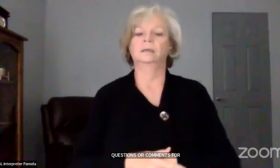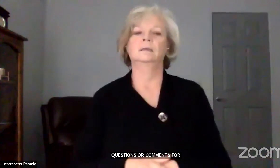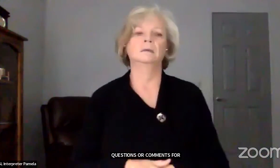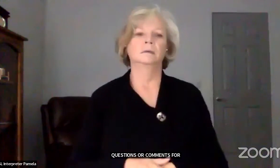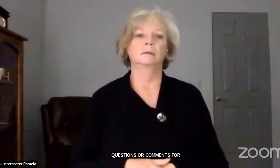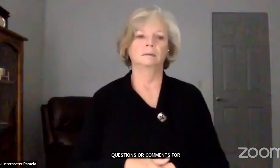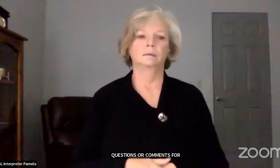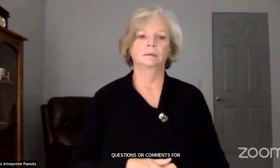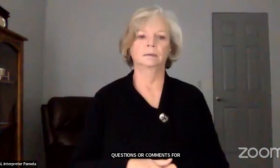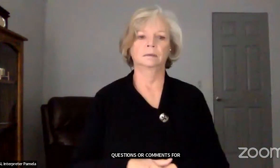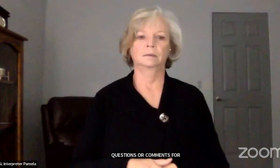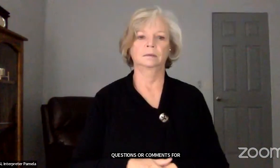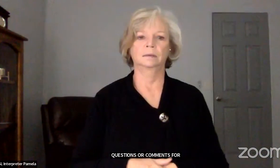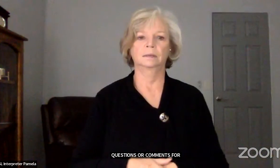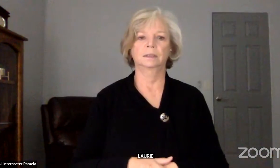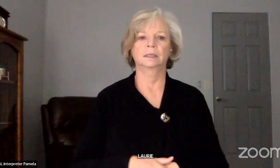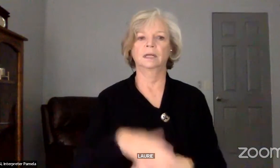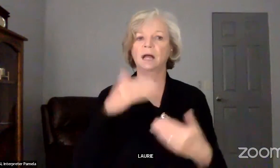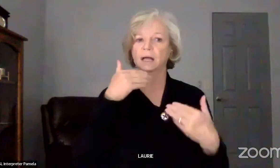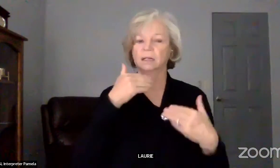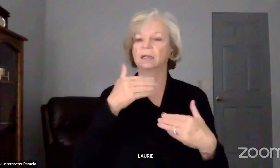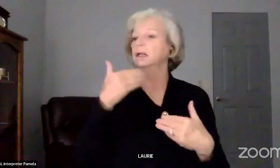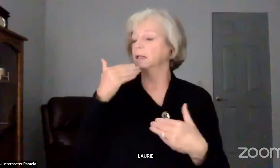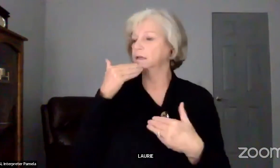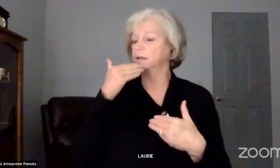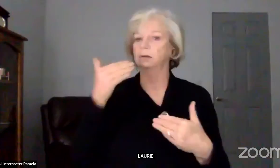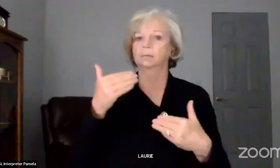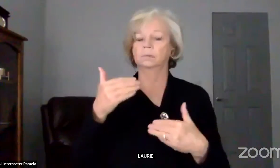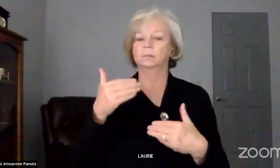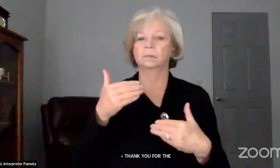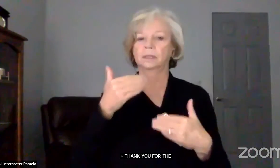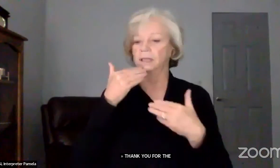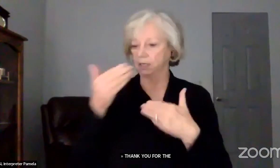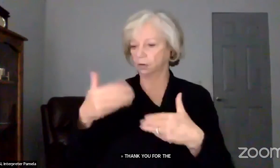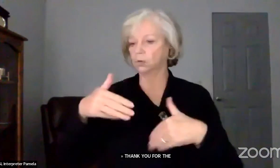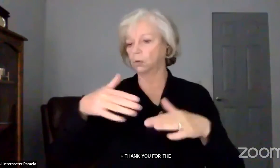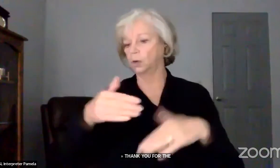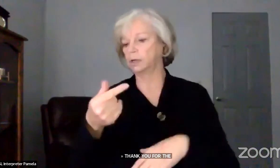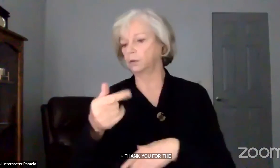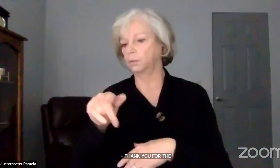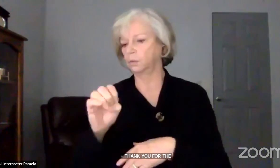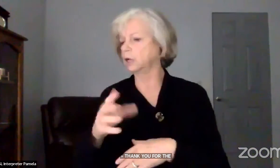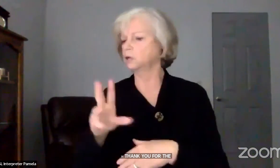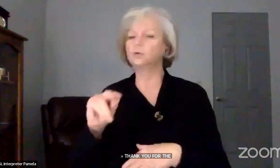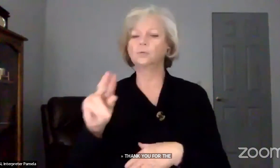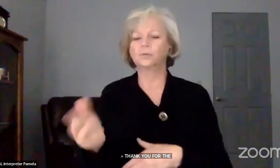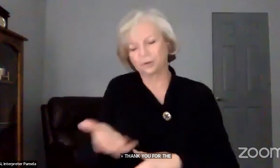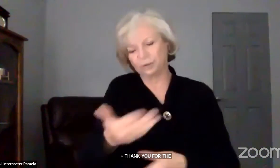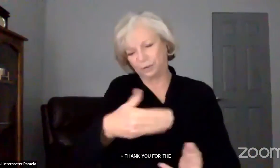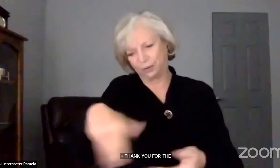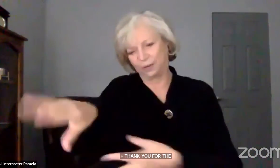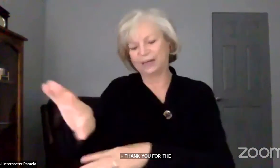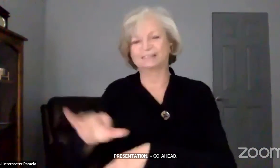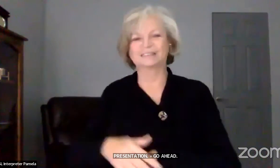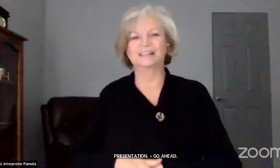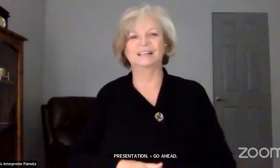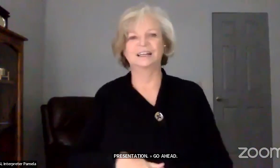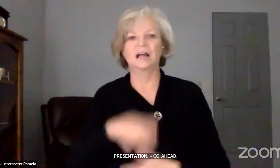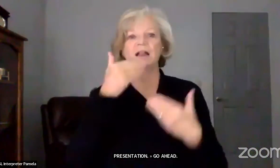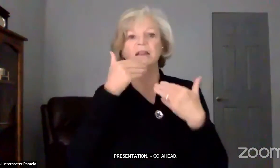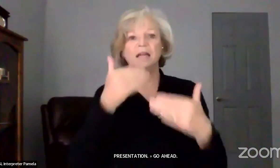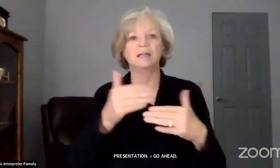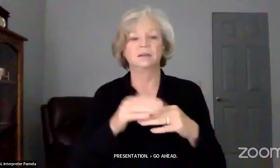Thank you for that presentation. Go ahead. Oh, go ahead, Greg. Go ahead. No, go ahead. You got it. Okay. Thank you for